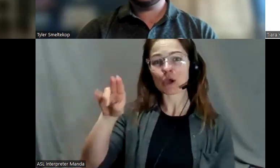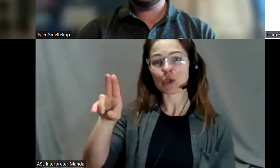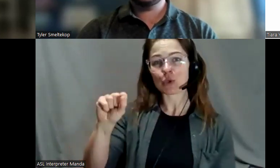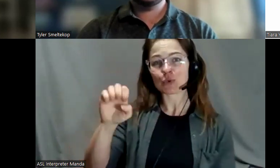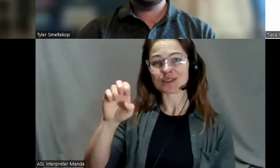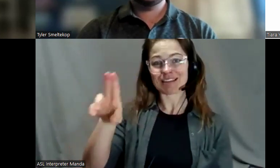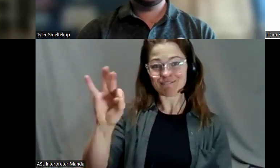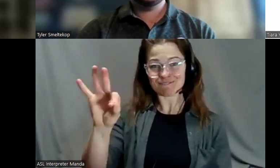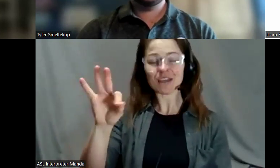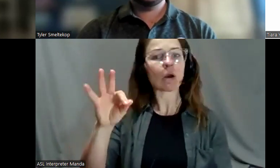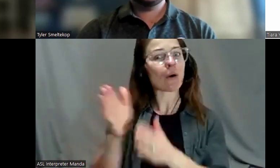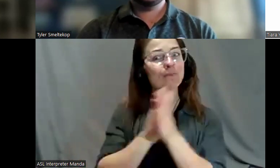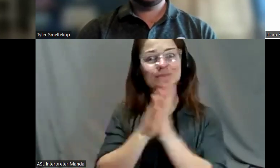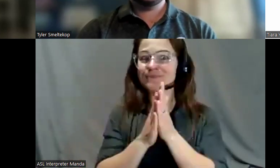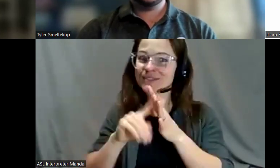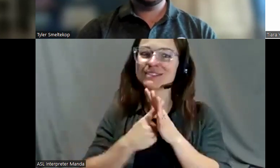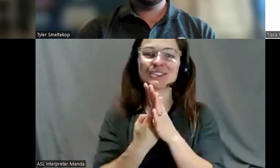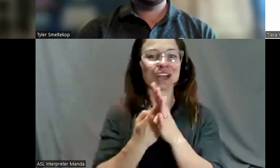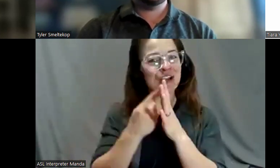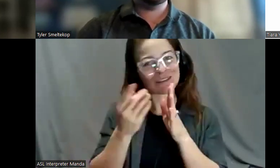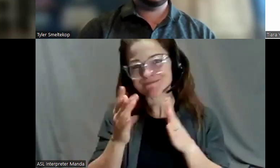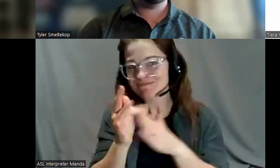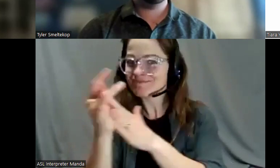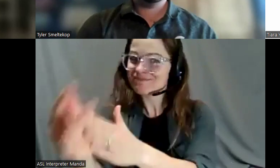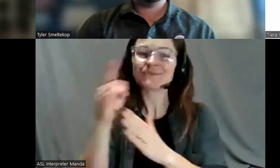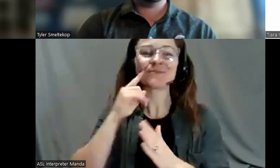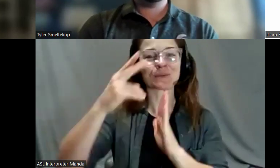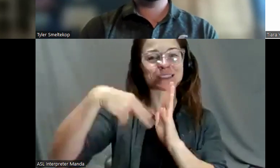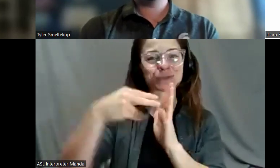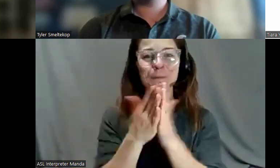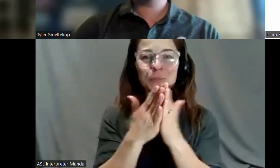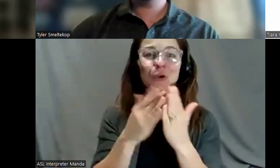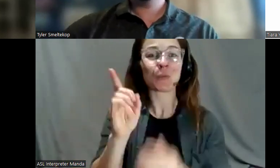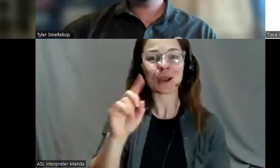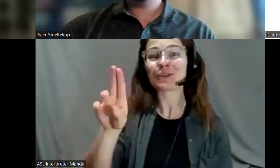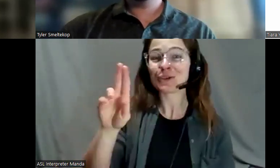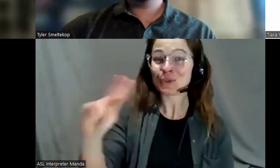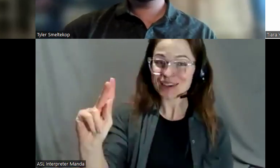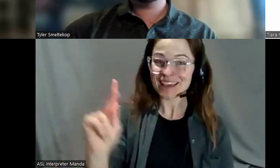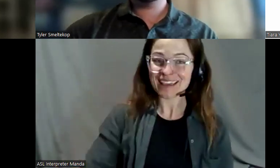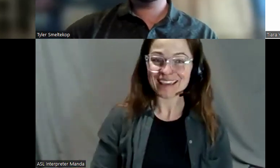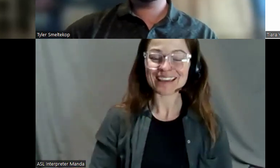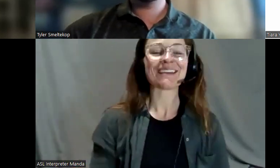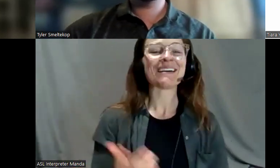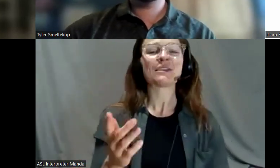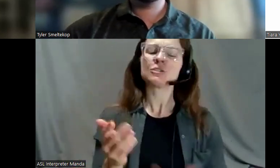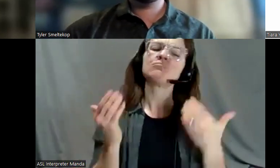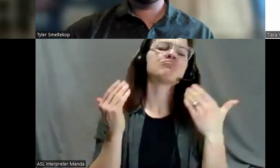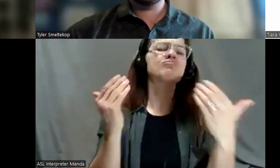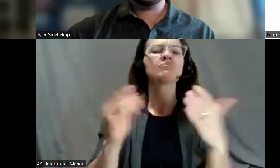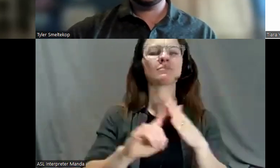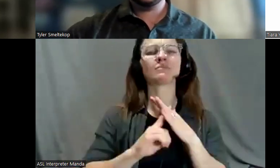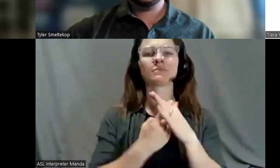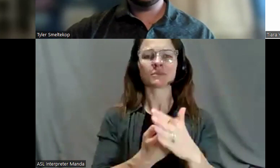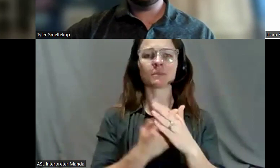field of literary audiobooks at the University of Leeds in the UK. So we're going to start by talking about